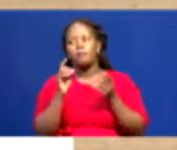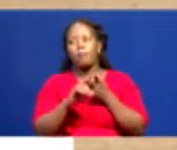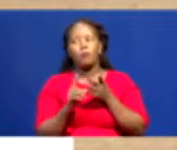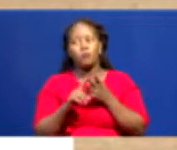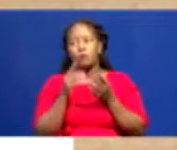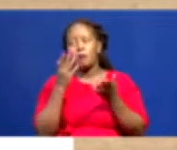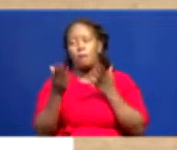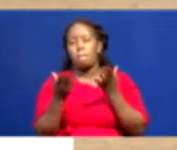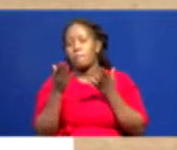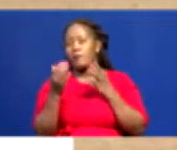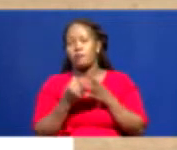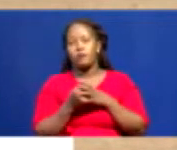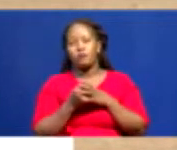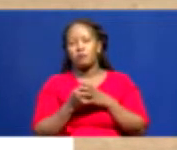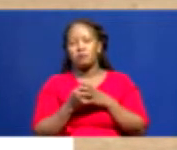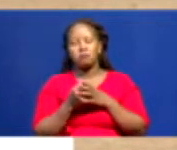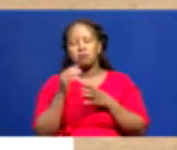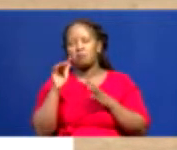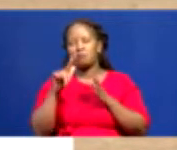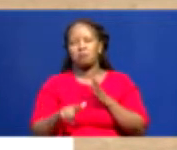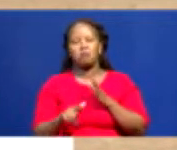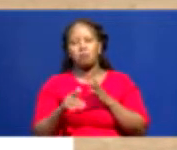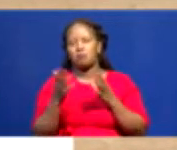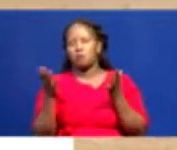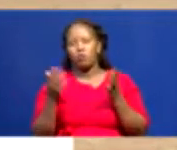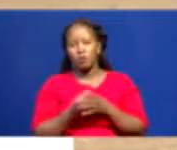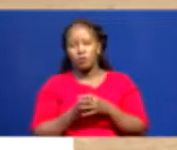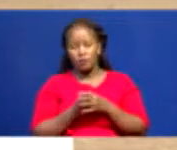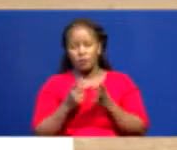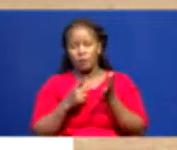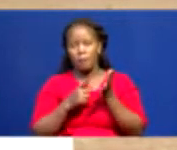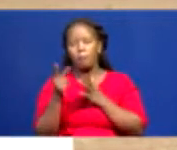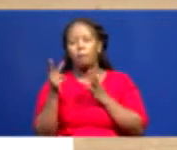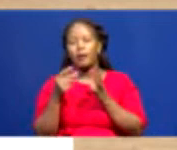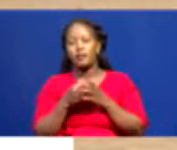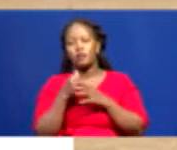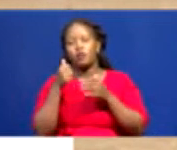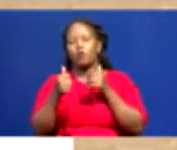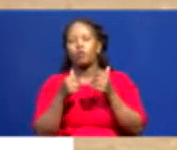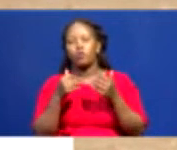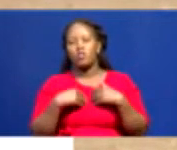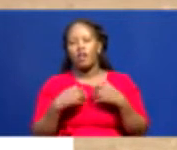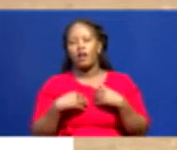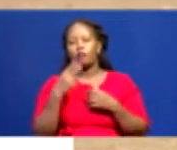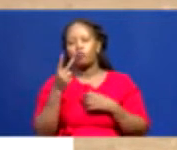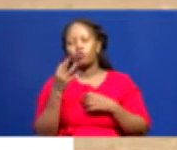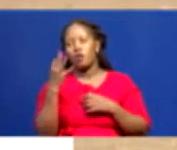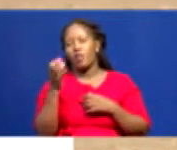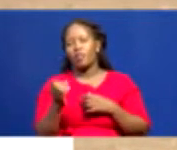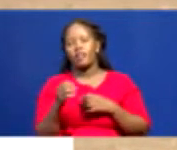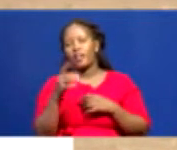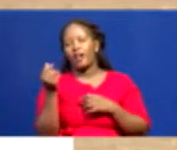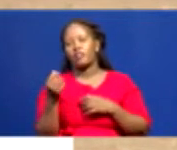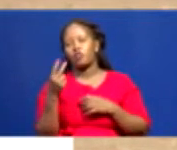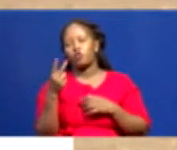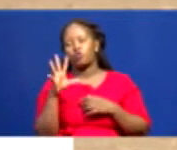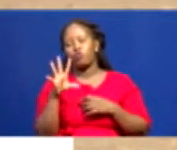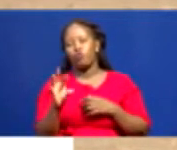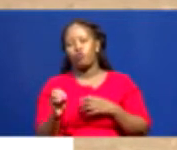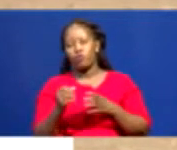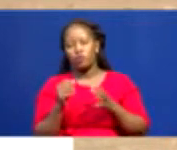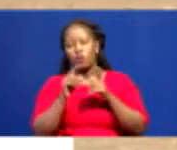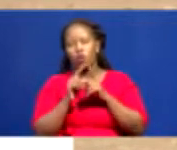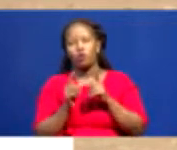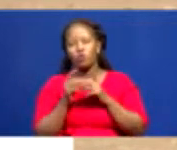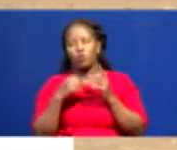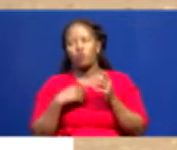maybe one of, or maybe the lowest quality, or the lowest price being at 230 and even going to 250. Of course, there are